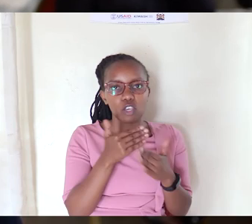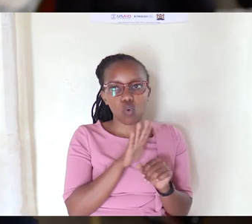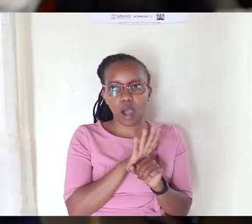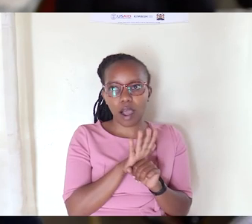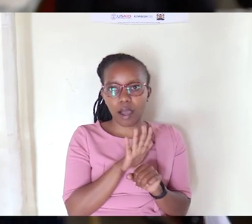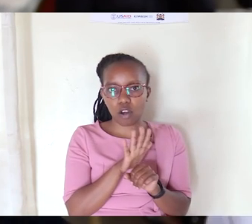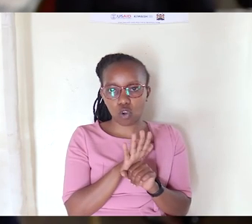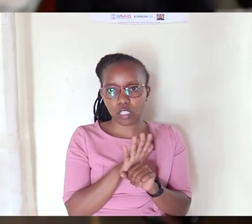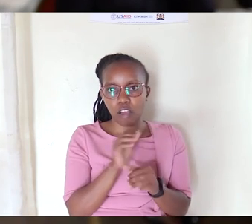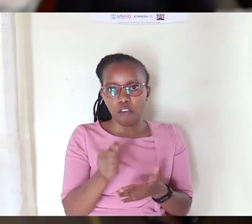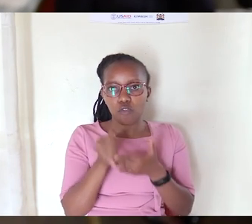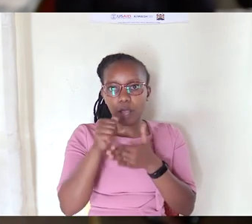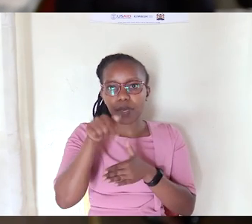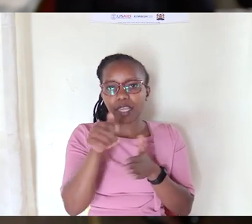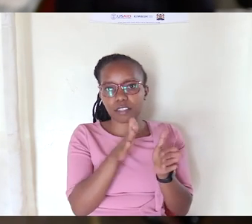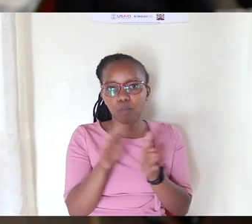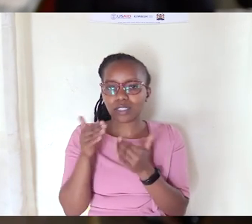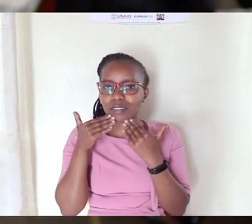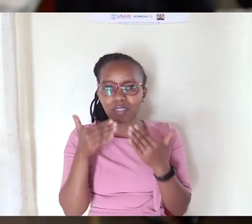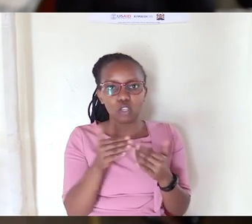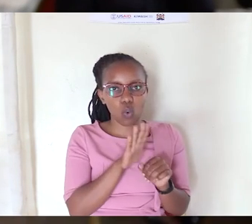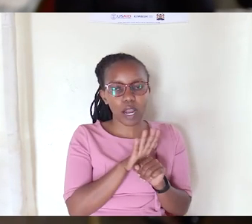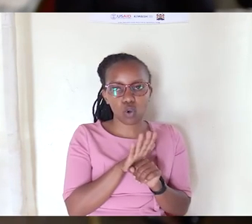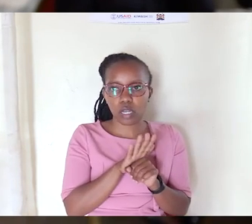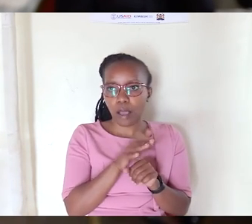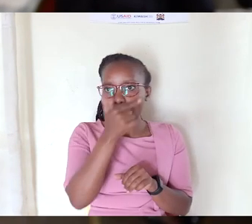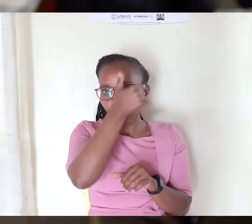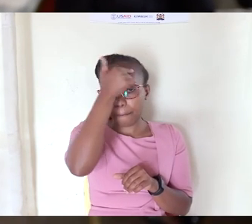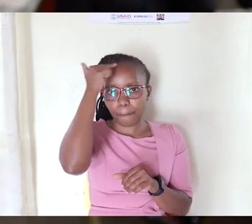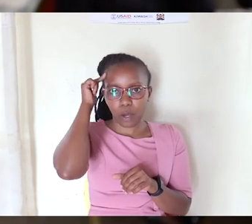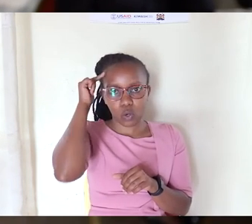us in this process. Asanteni sana, because it